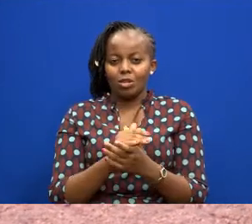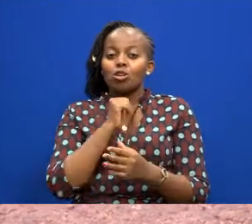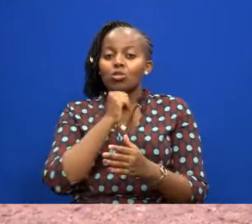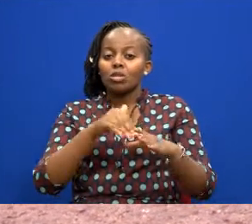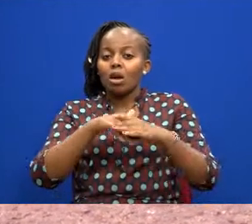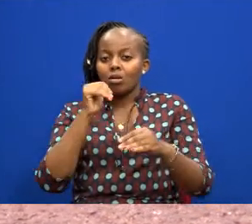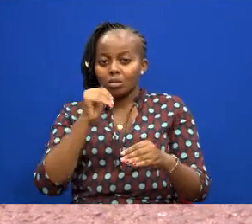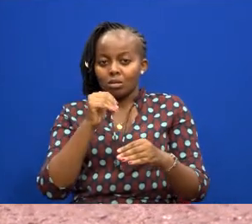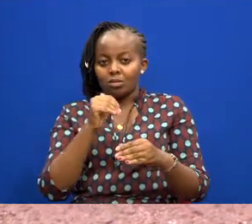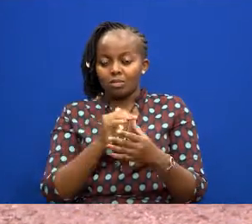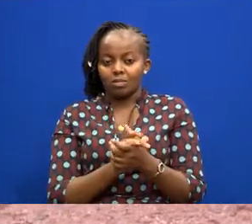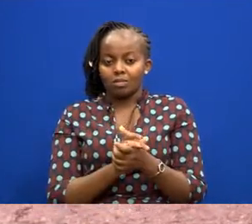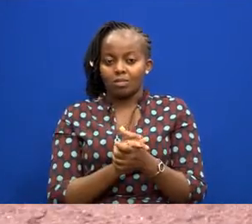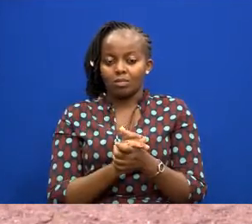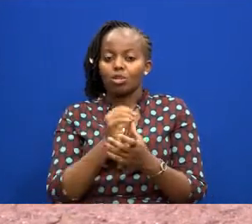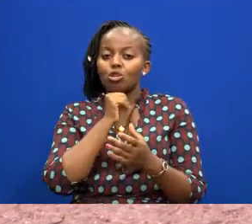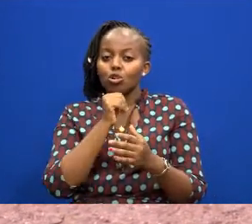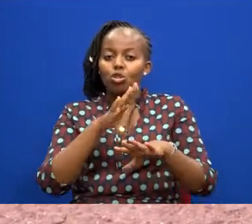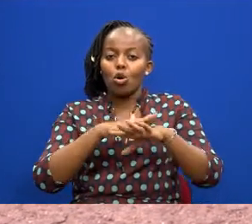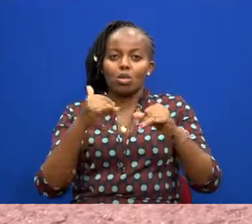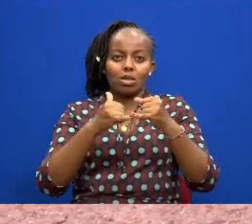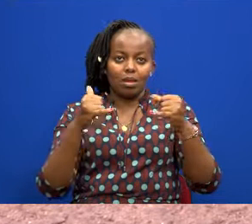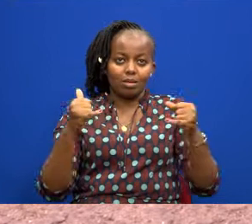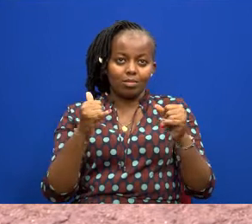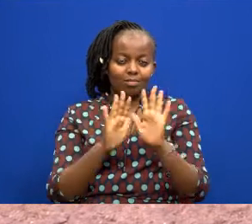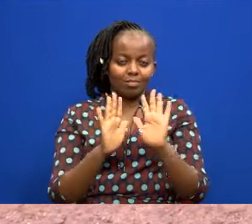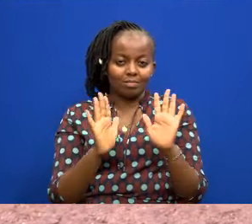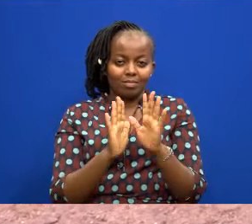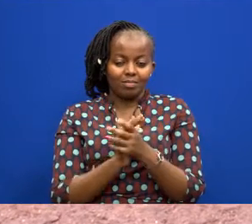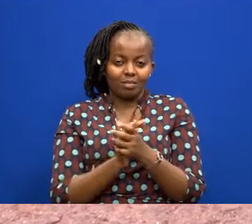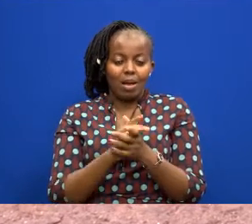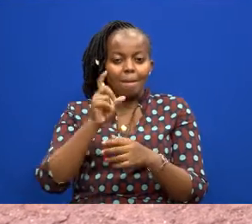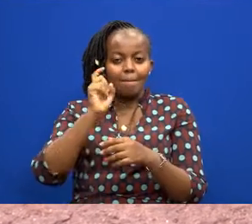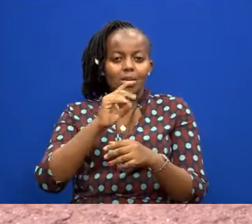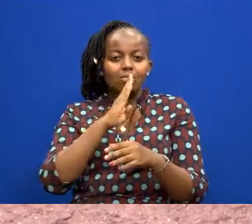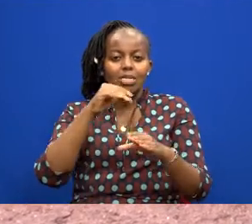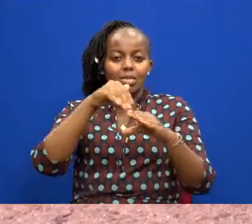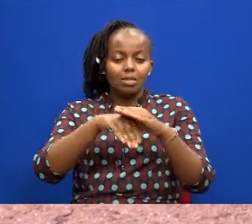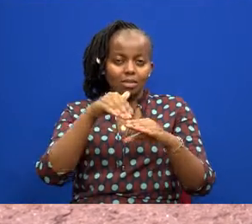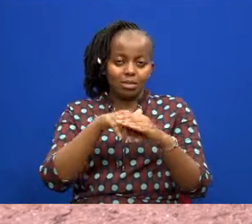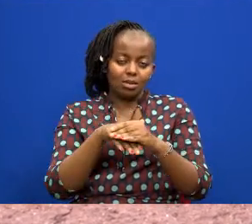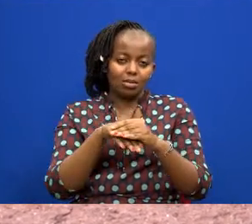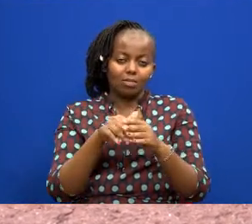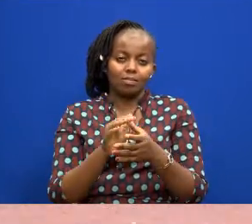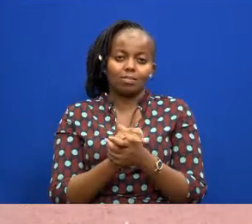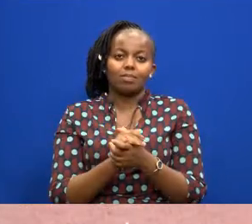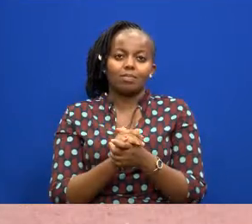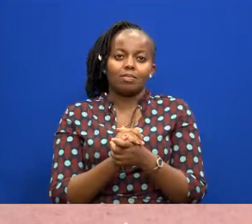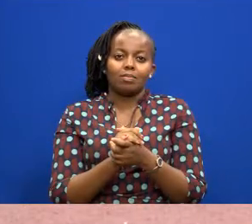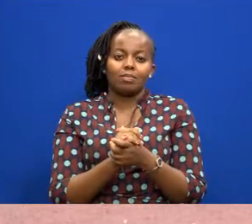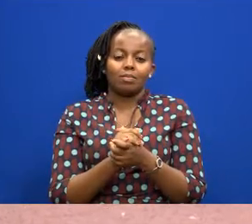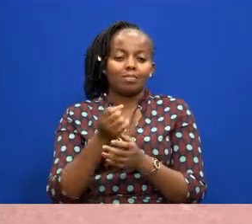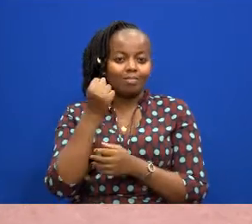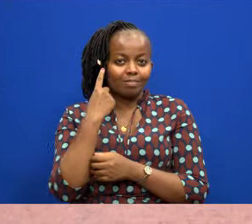box, not on the line. It has to go to land inside. Understood?